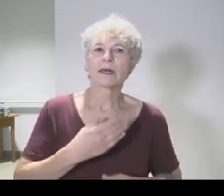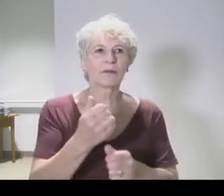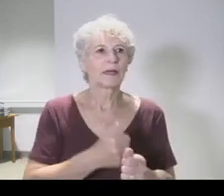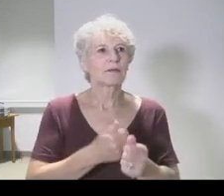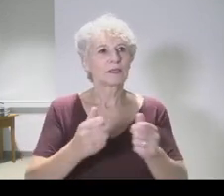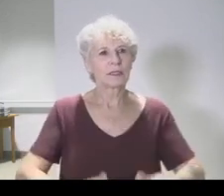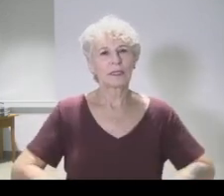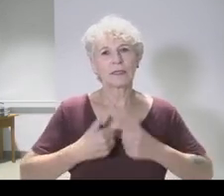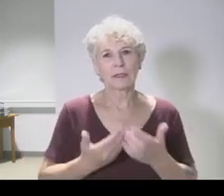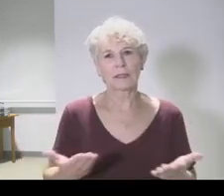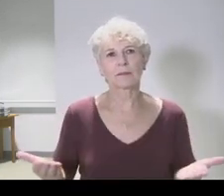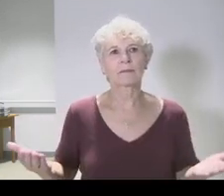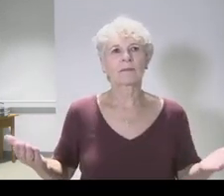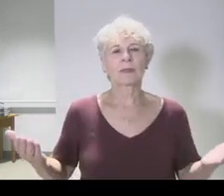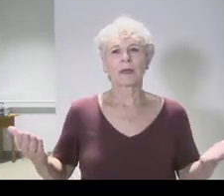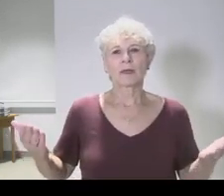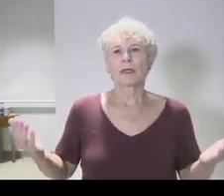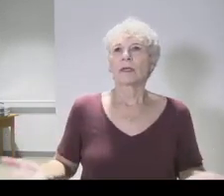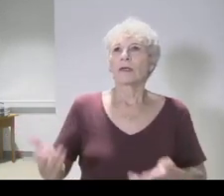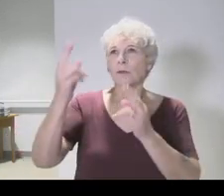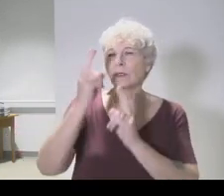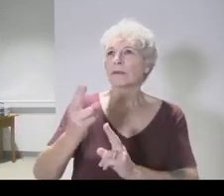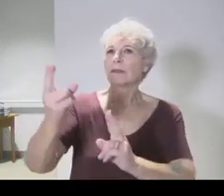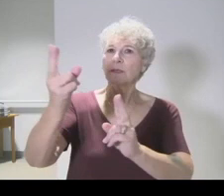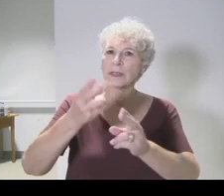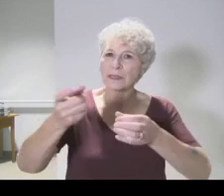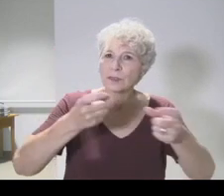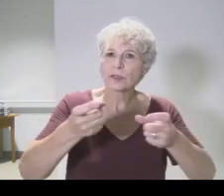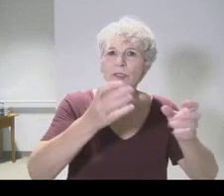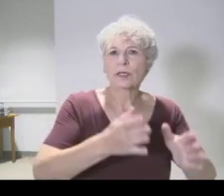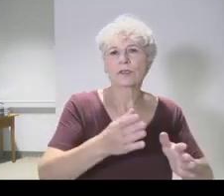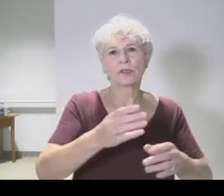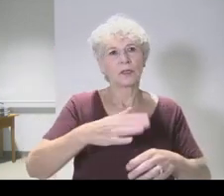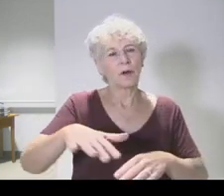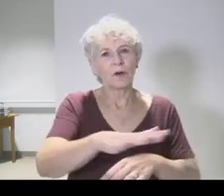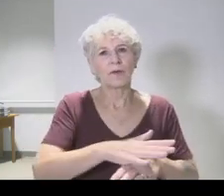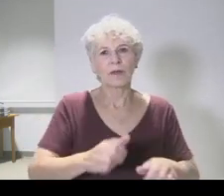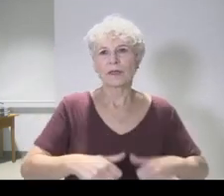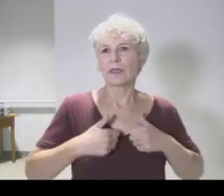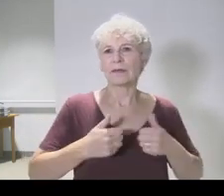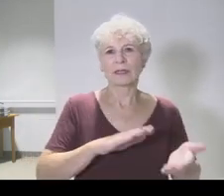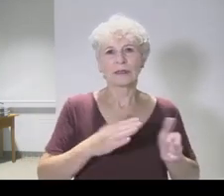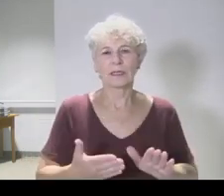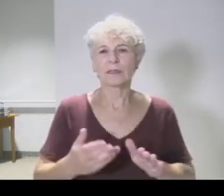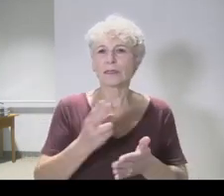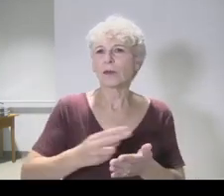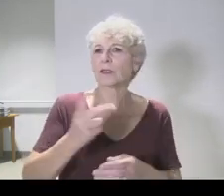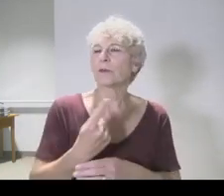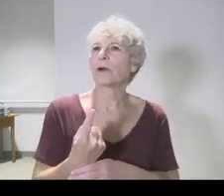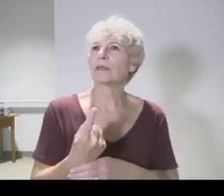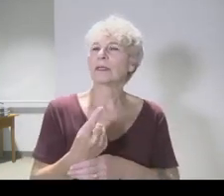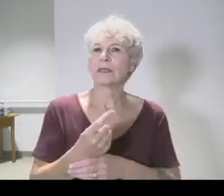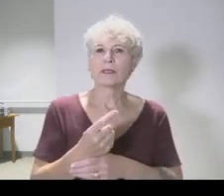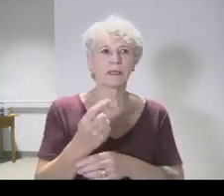thing. We exalt you for being the judge over the living and the dead. You are the Holy One of whom every person will give